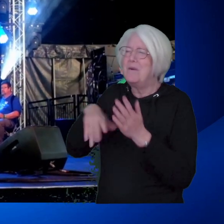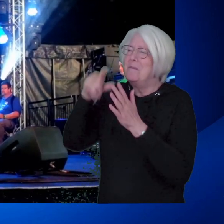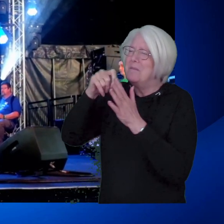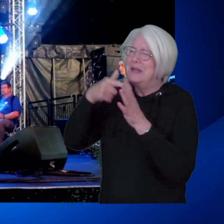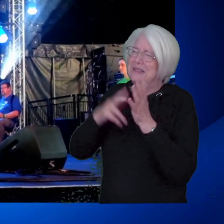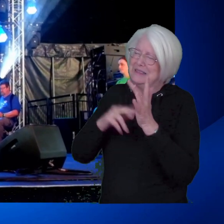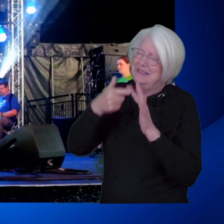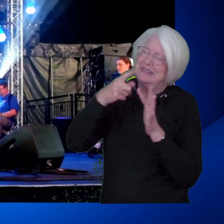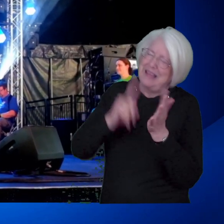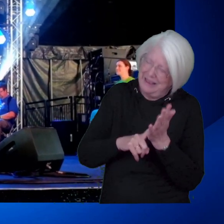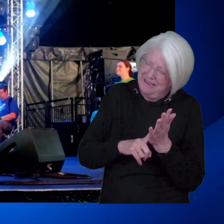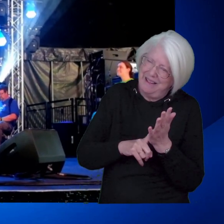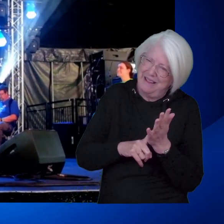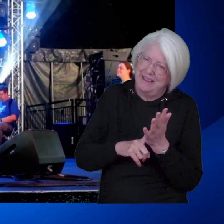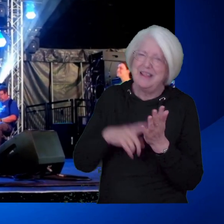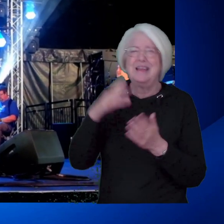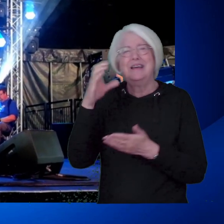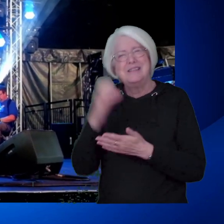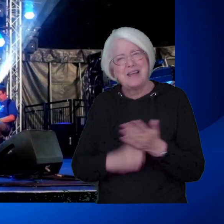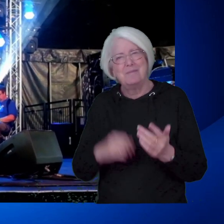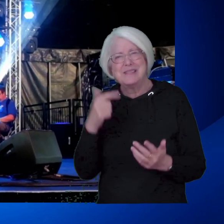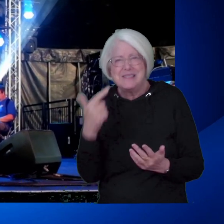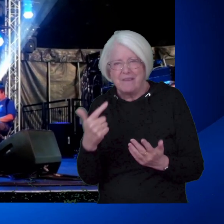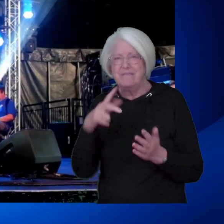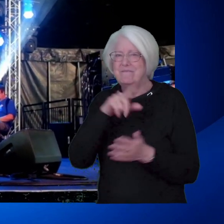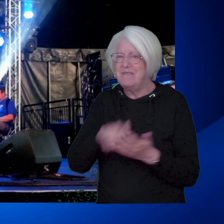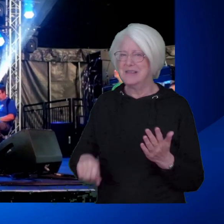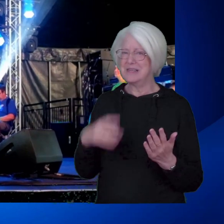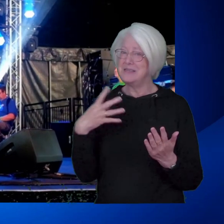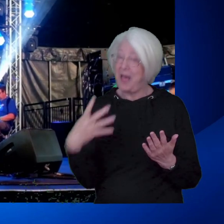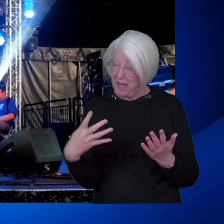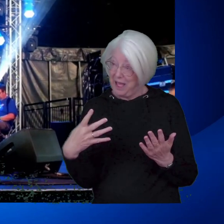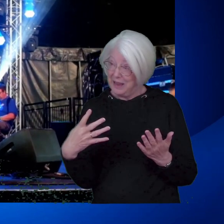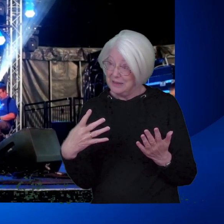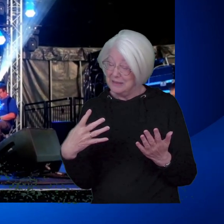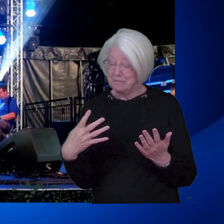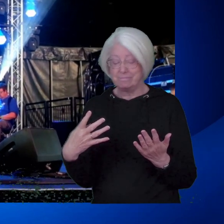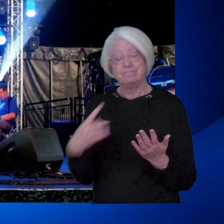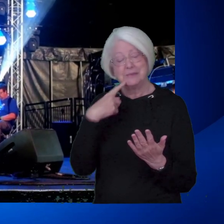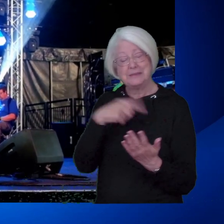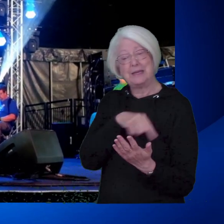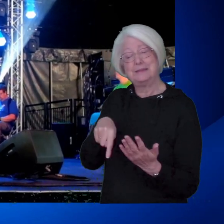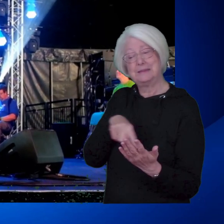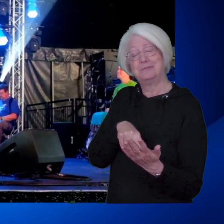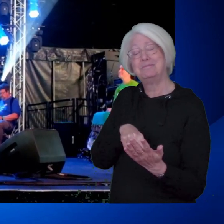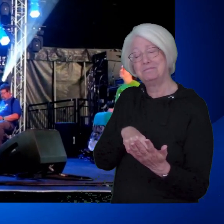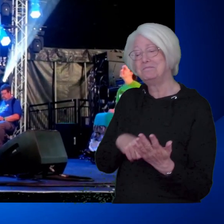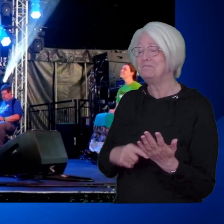the book of Daniel, chapter 7, verse 9. It says,